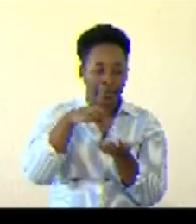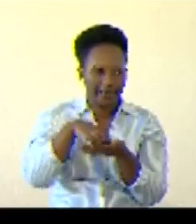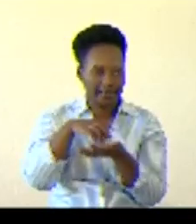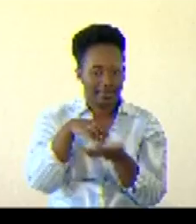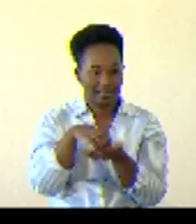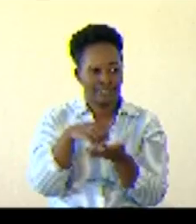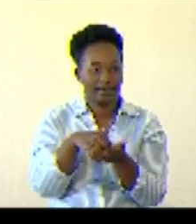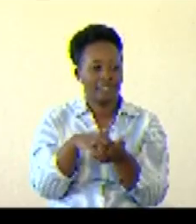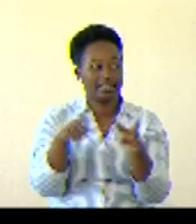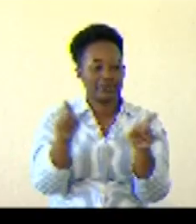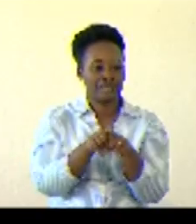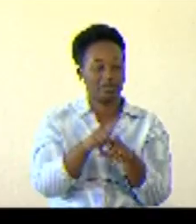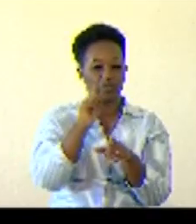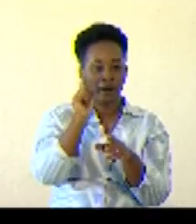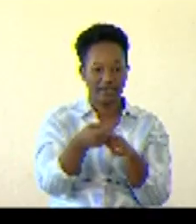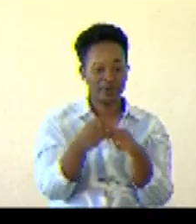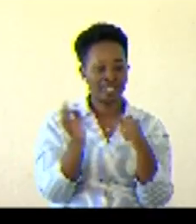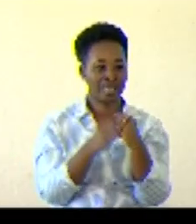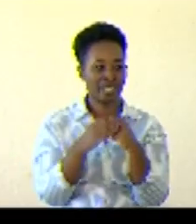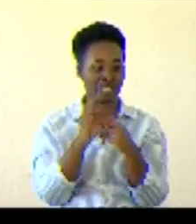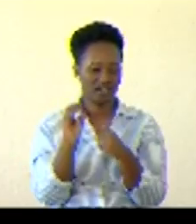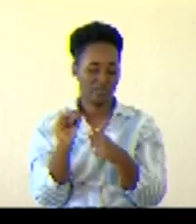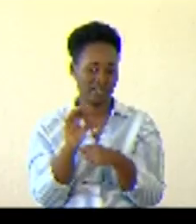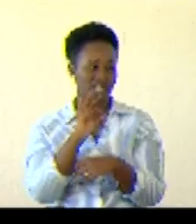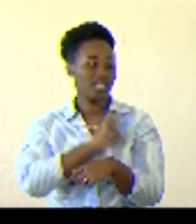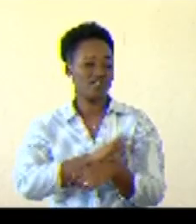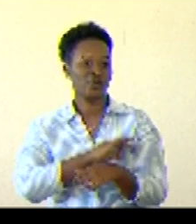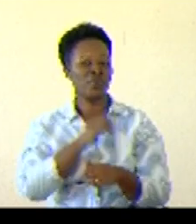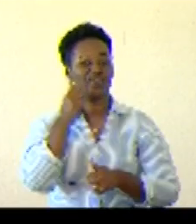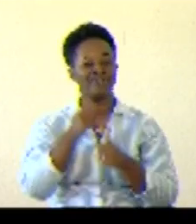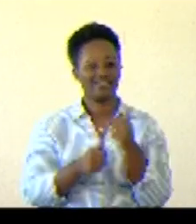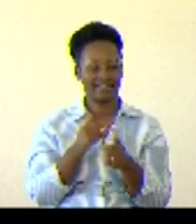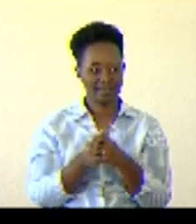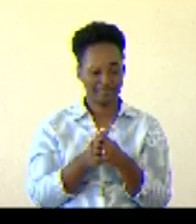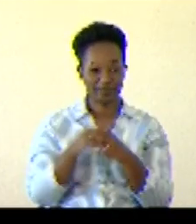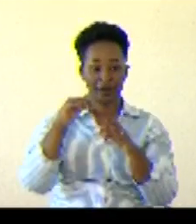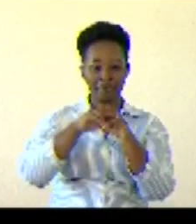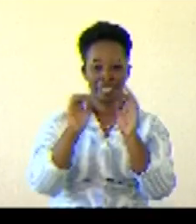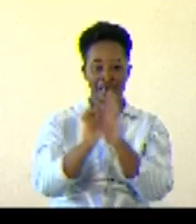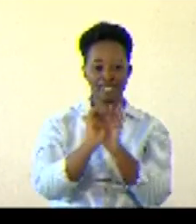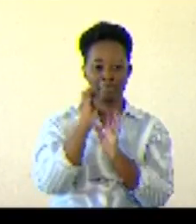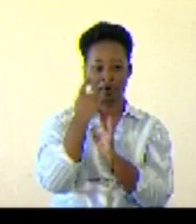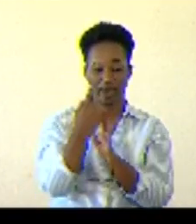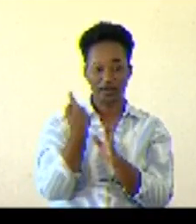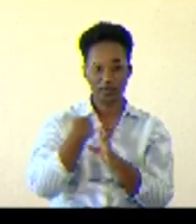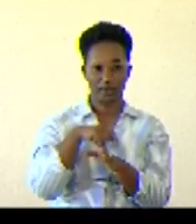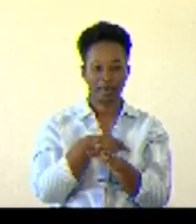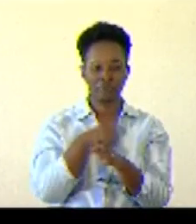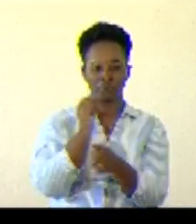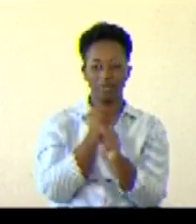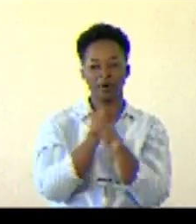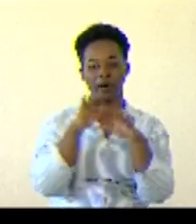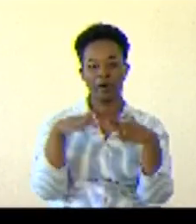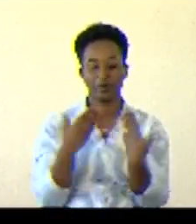1,800, what was the profit? What was the profit? So in our example 1, how do we go about that?